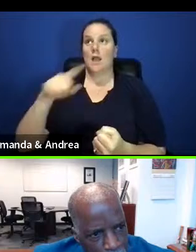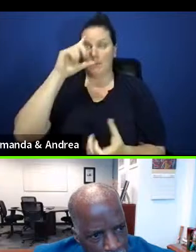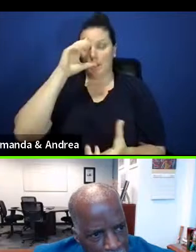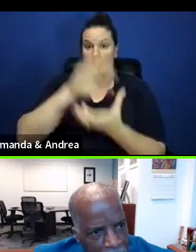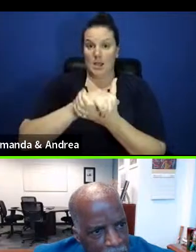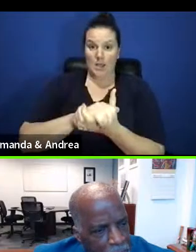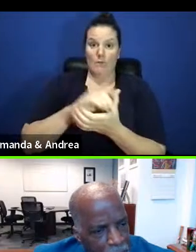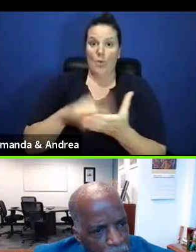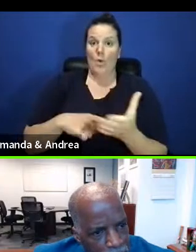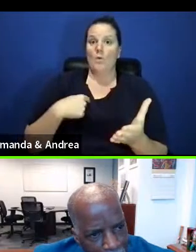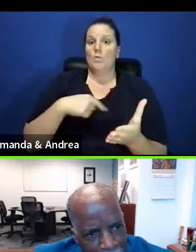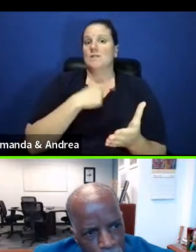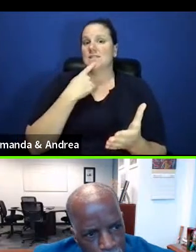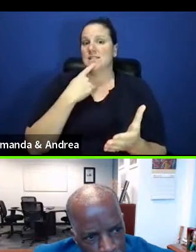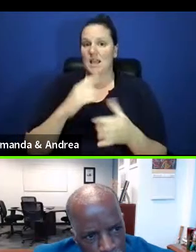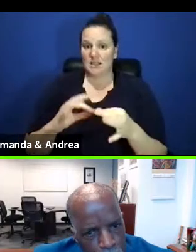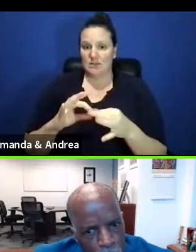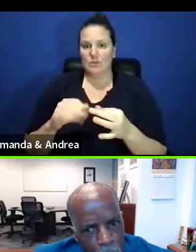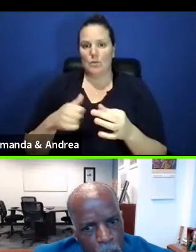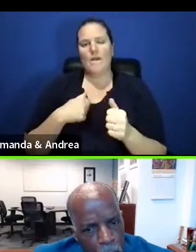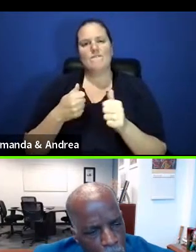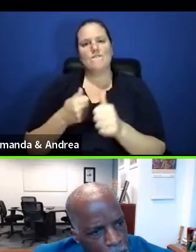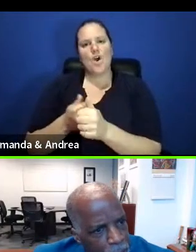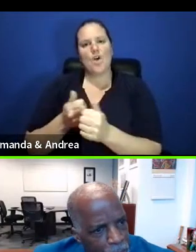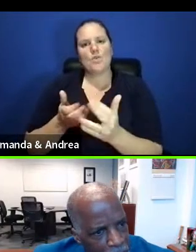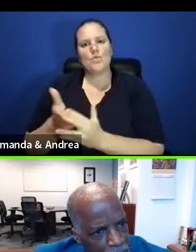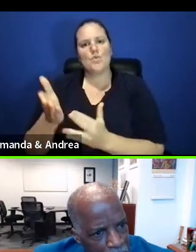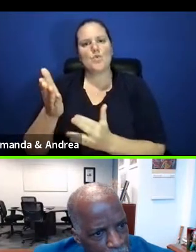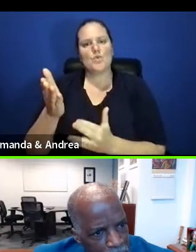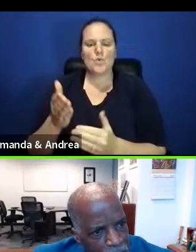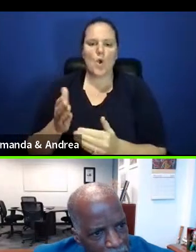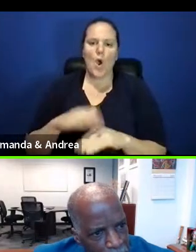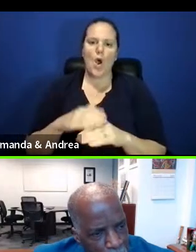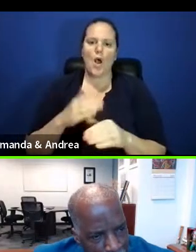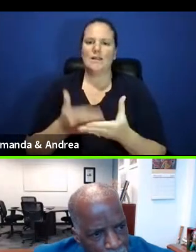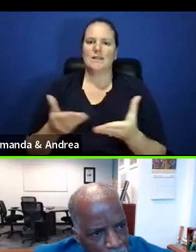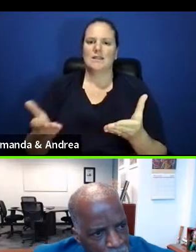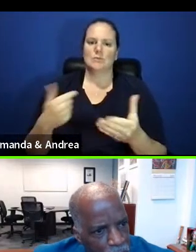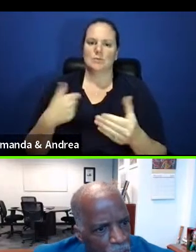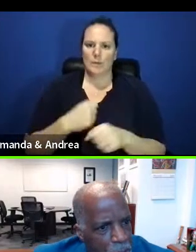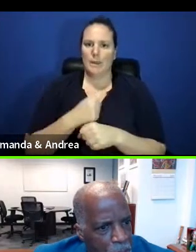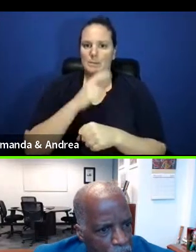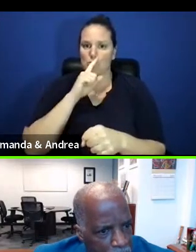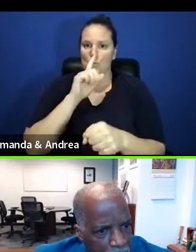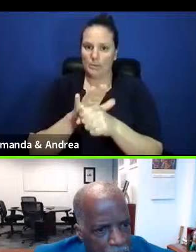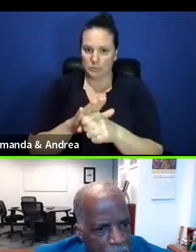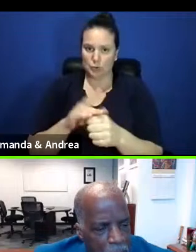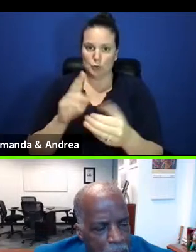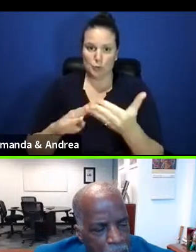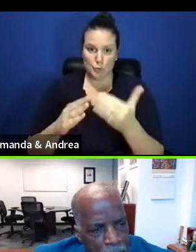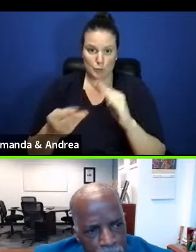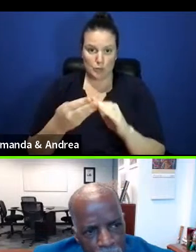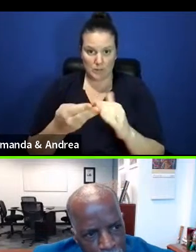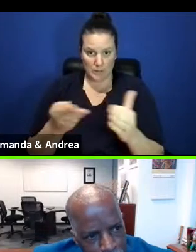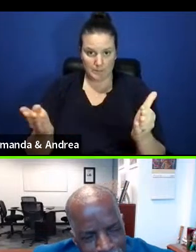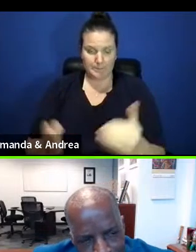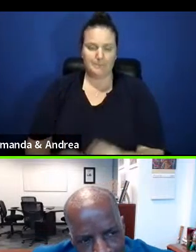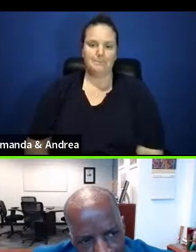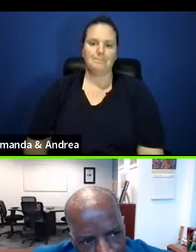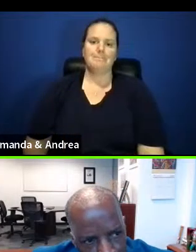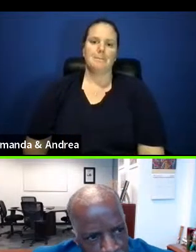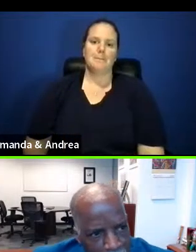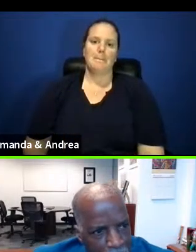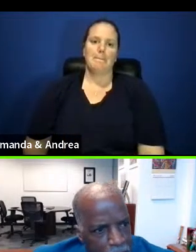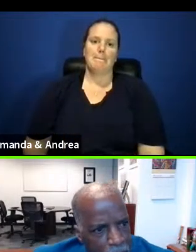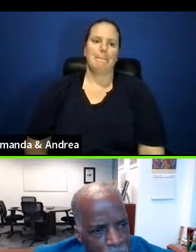what we're saying, that we follow through on things that we've made promises to the community. So that's